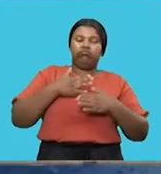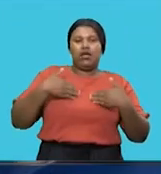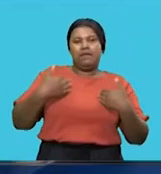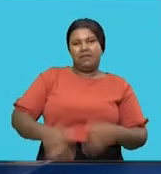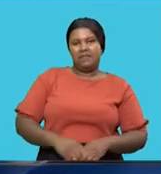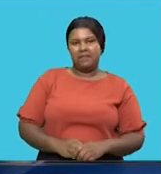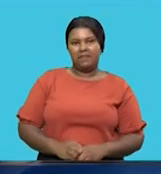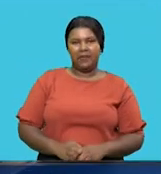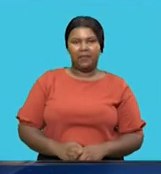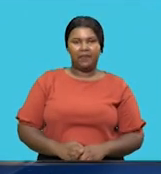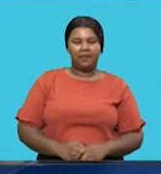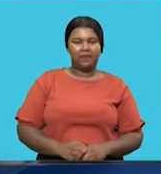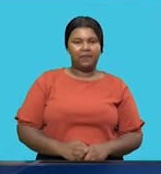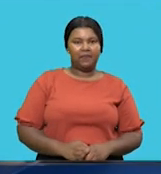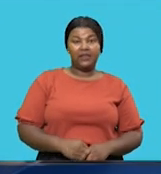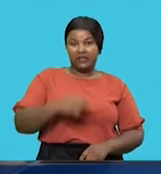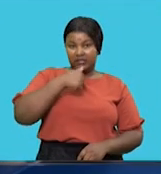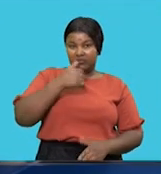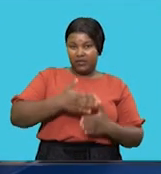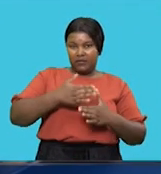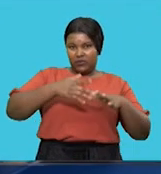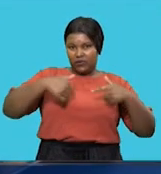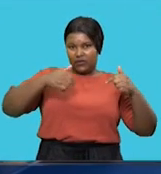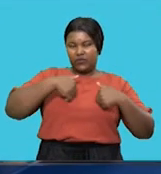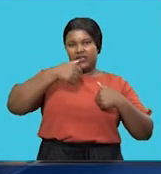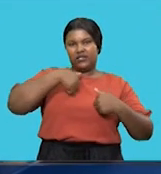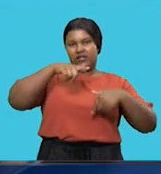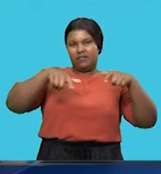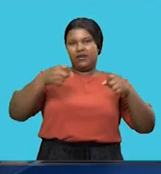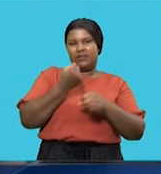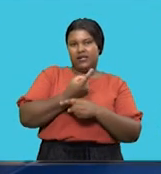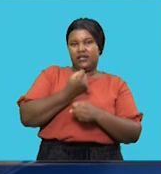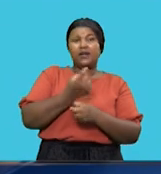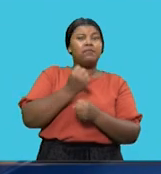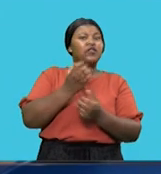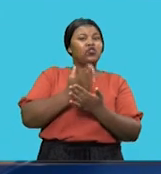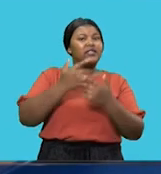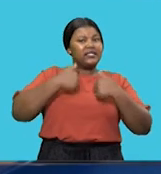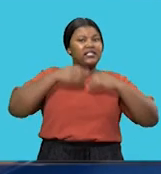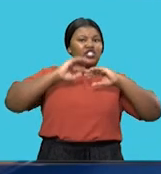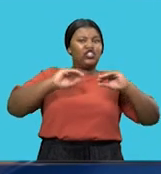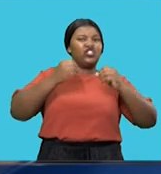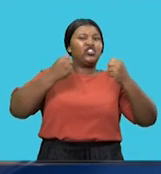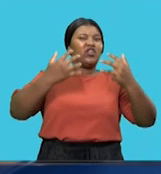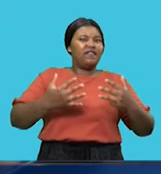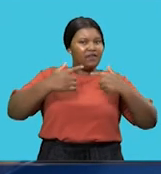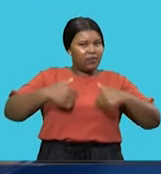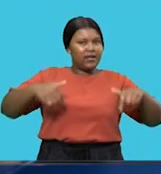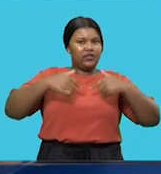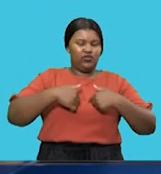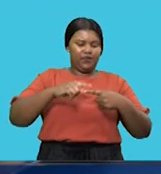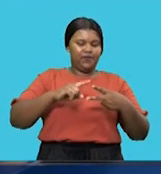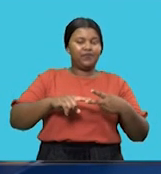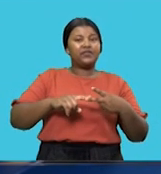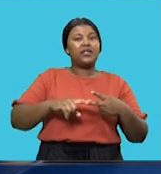Thina kuwumsebenzi wethu, thina abantu bamatekisi, ukuthi senze sure ukuthi sifundisa amadriver wethu,